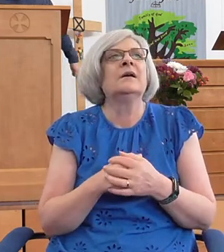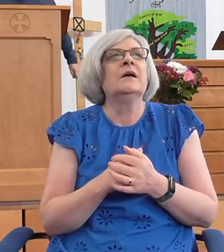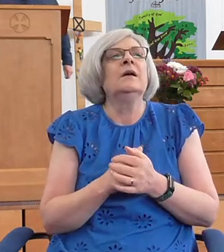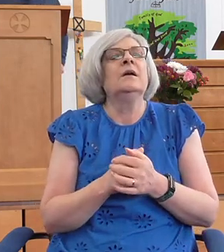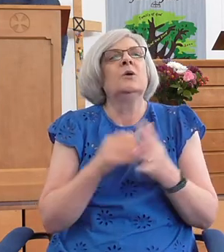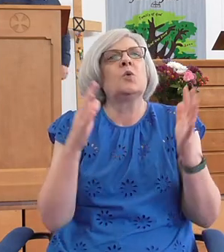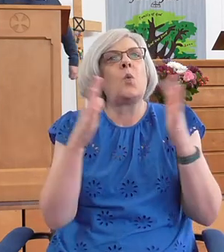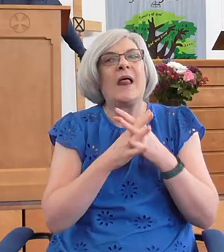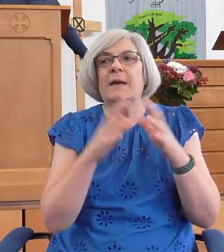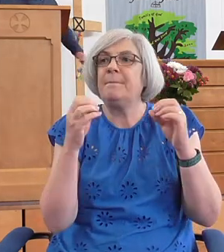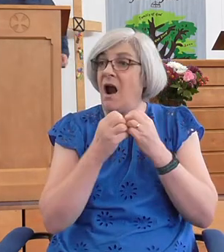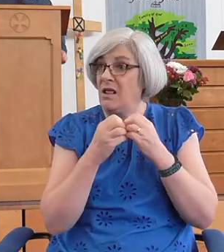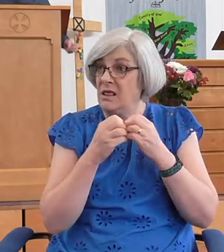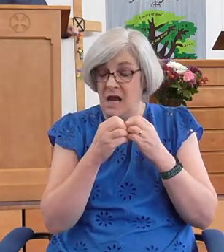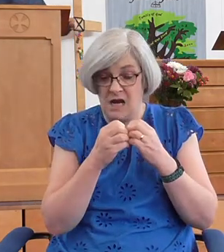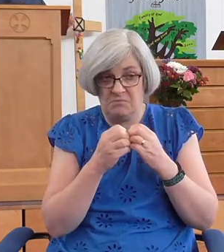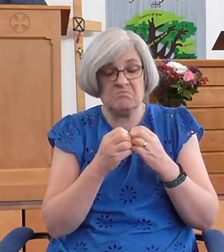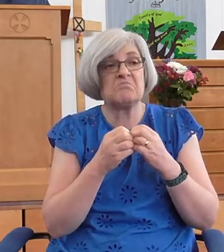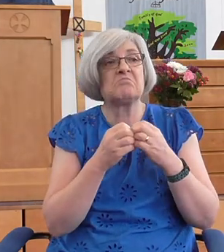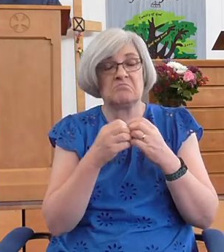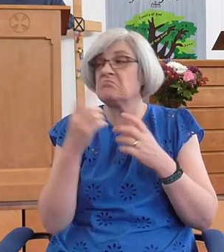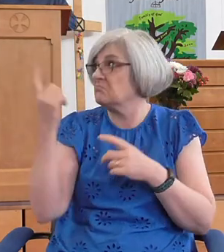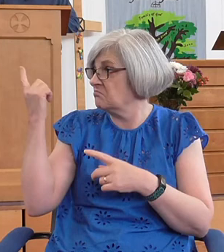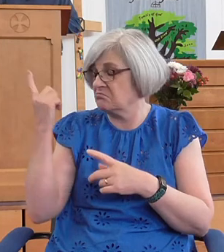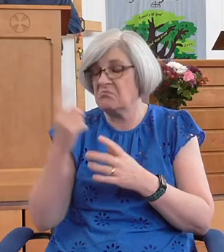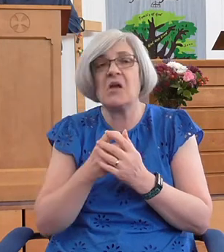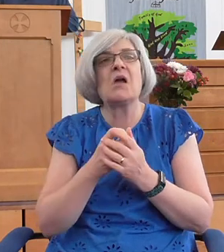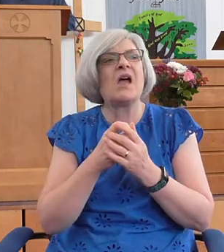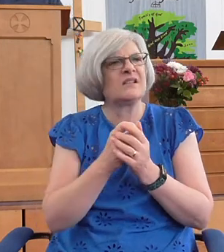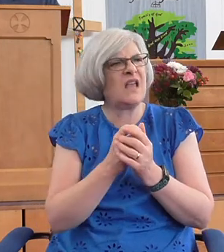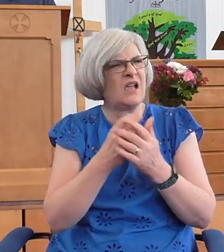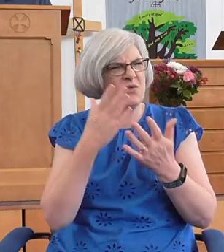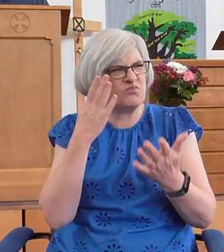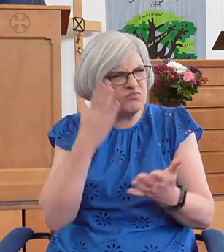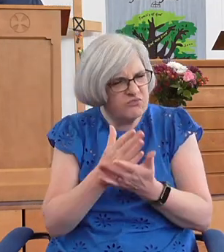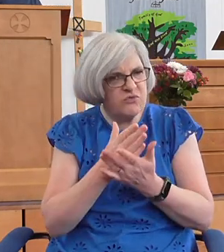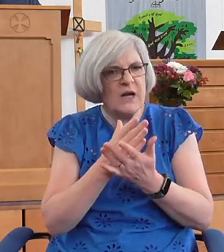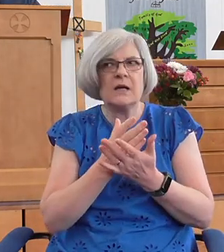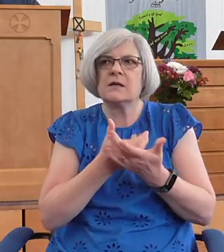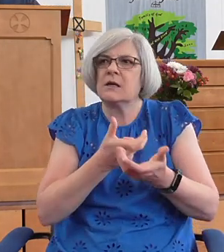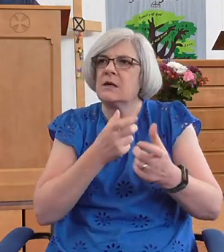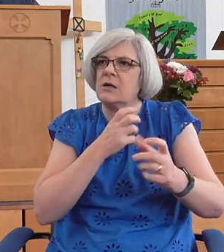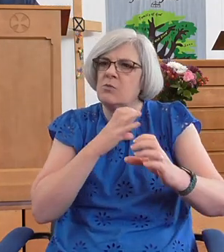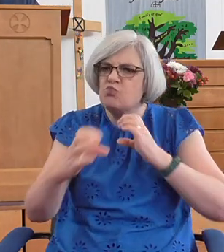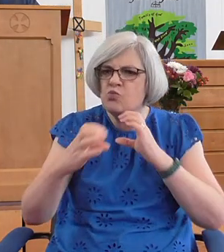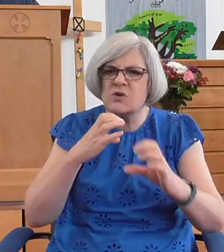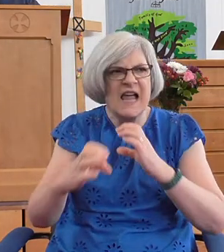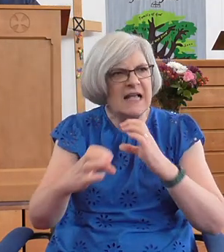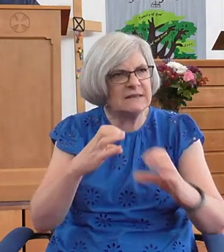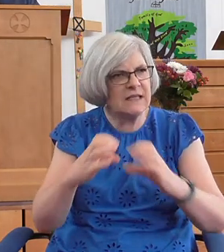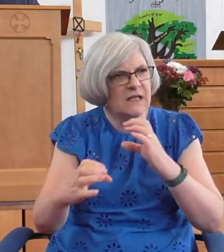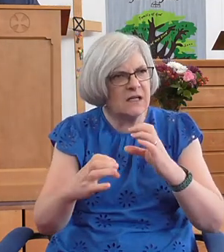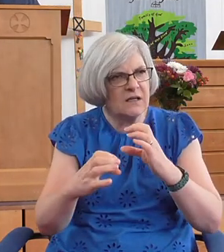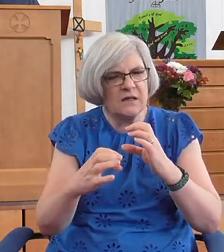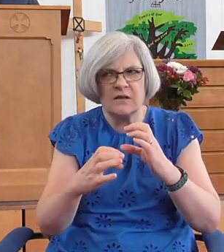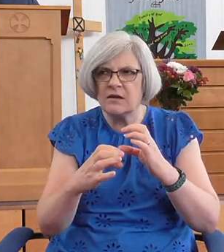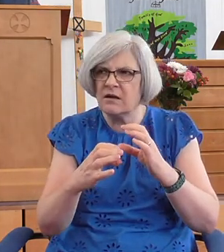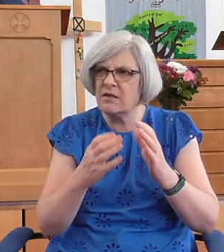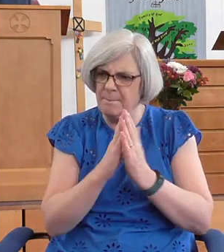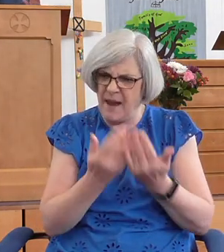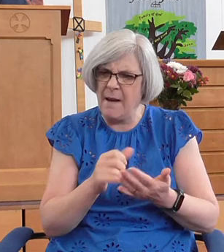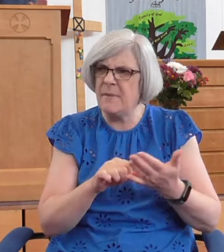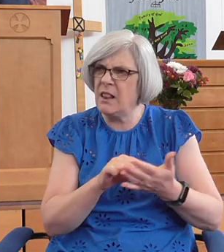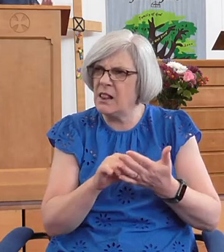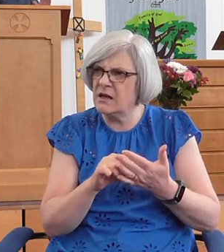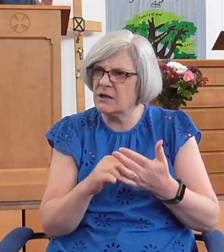Willie Barclay is considered to be one of the greatest communicators of the gospel in relatively modern times, and his